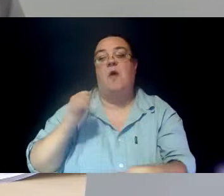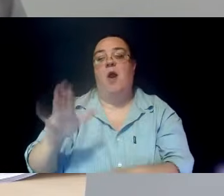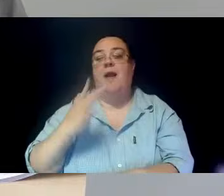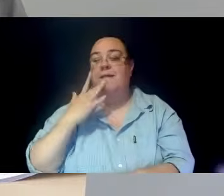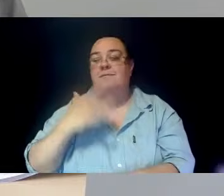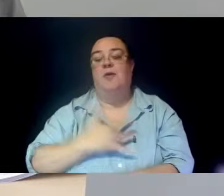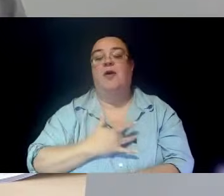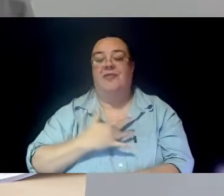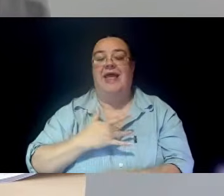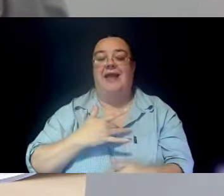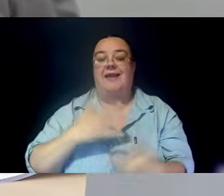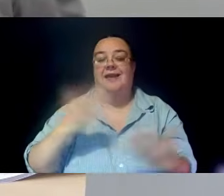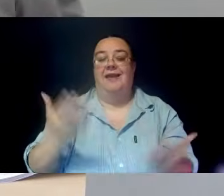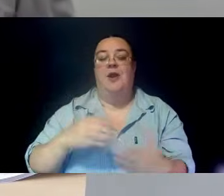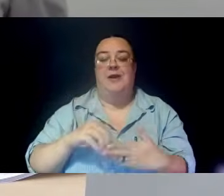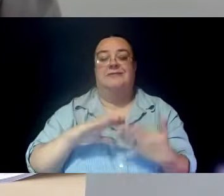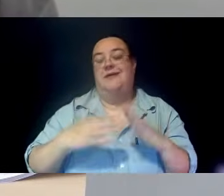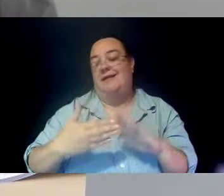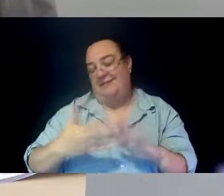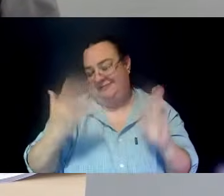town. And